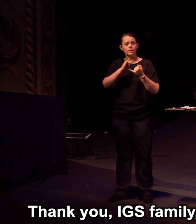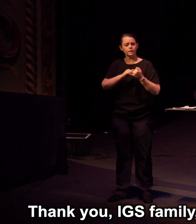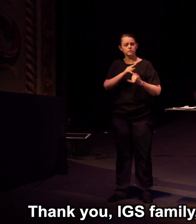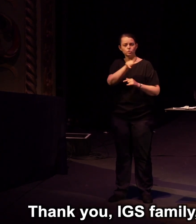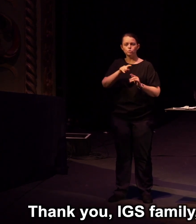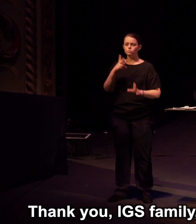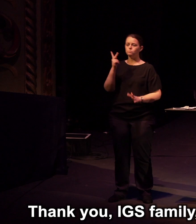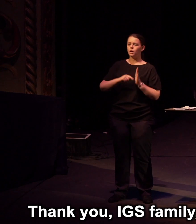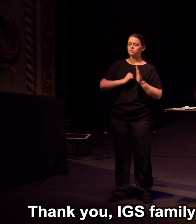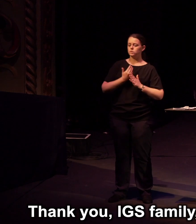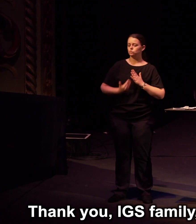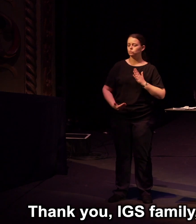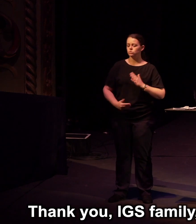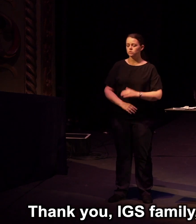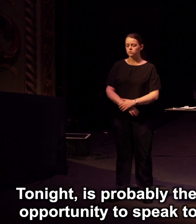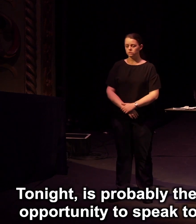story.